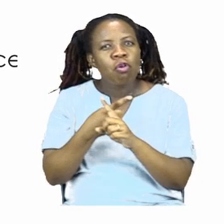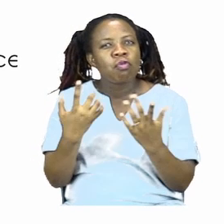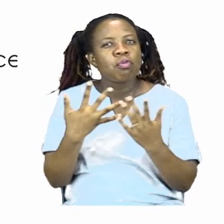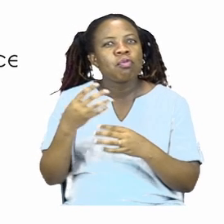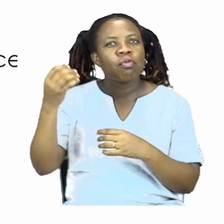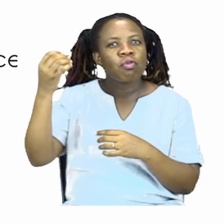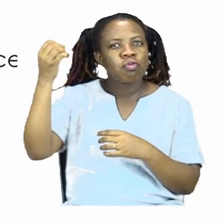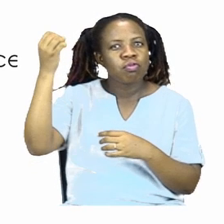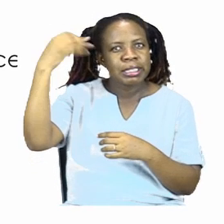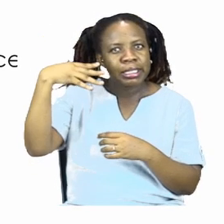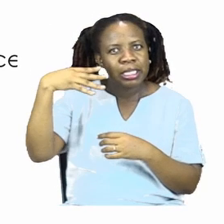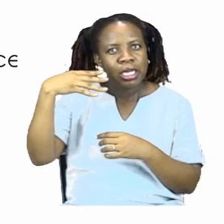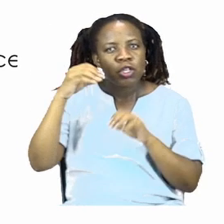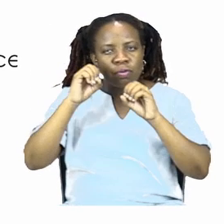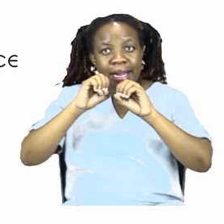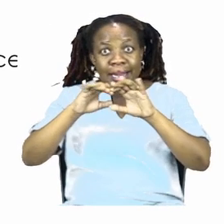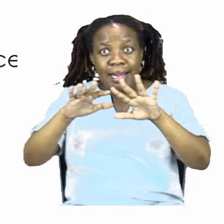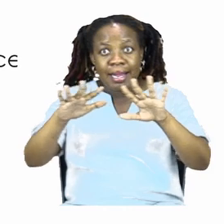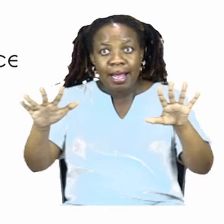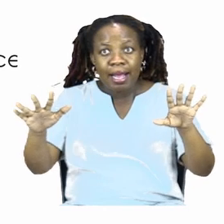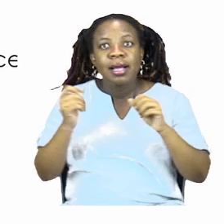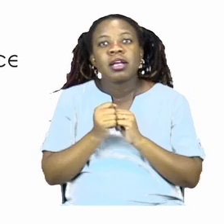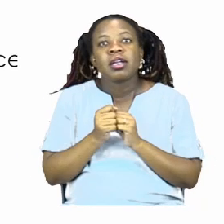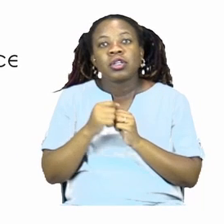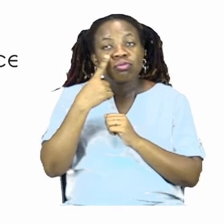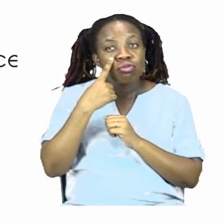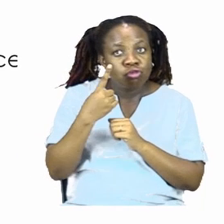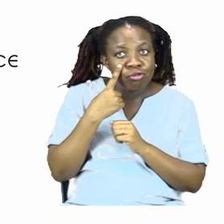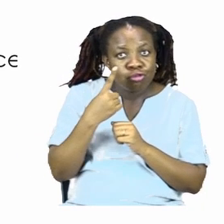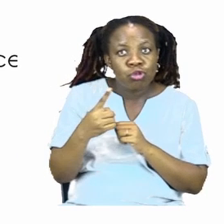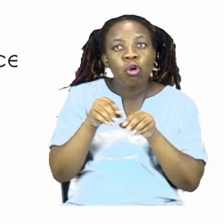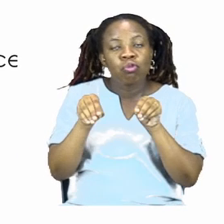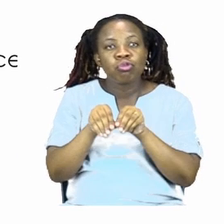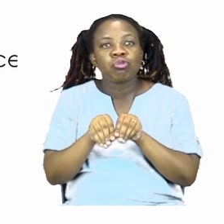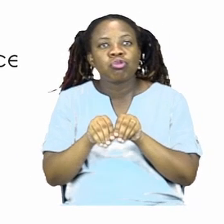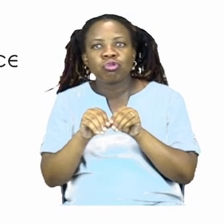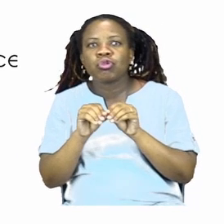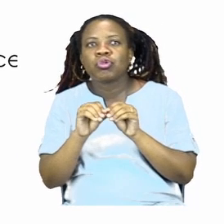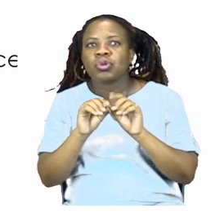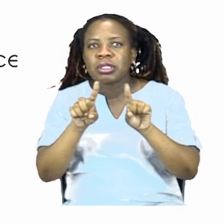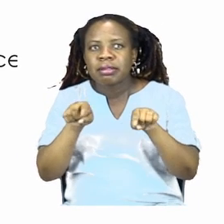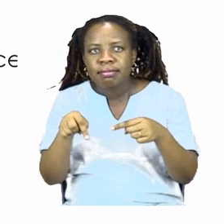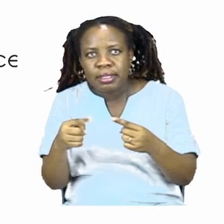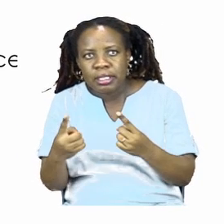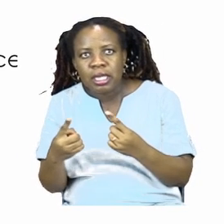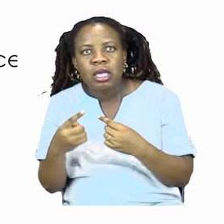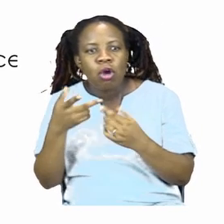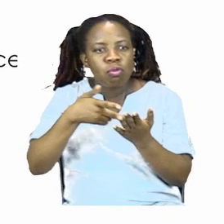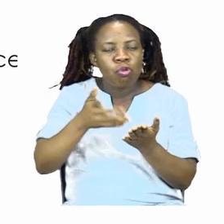heat water, dry clothes, cook food, and to make